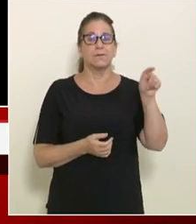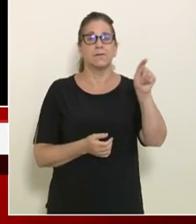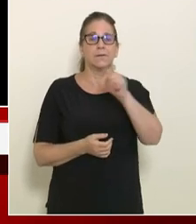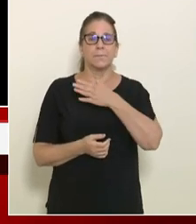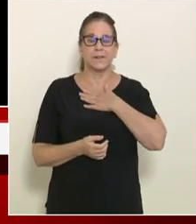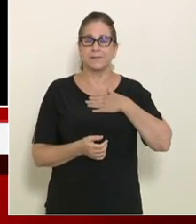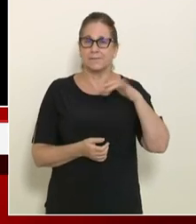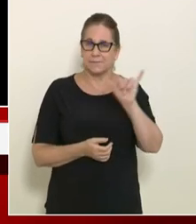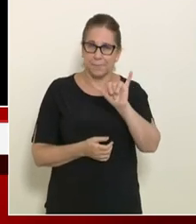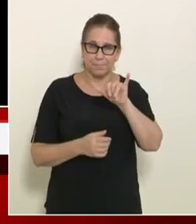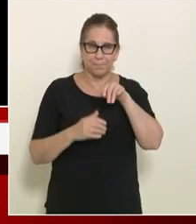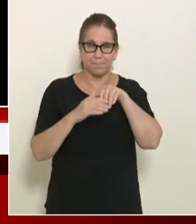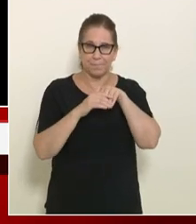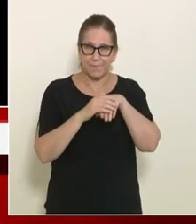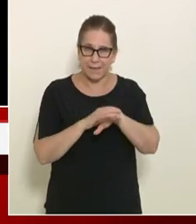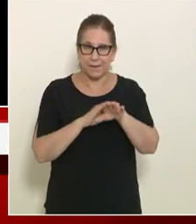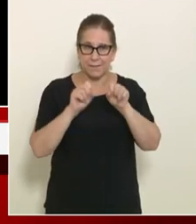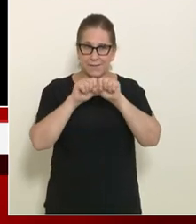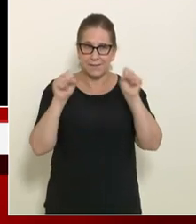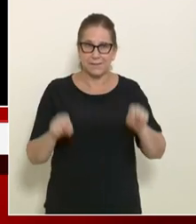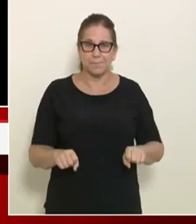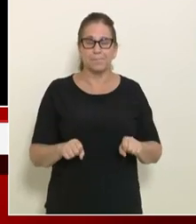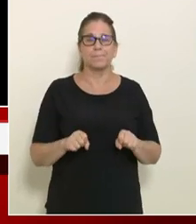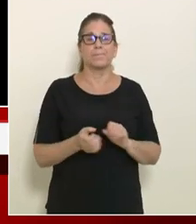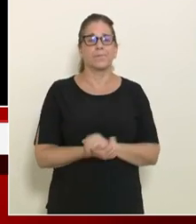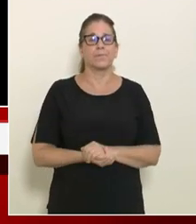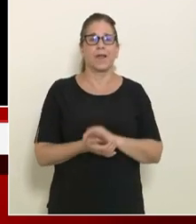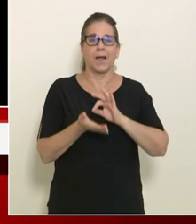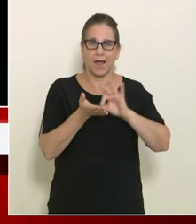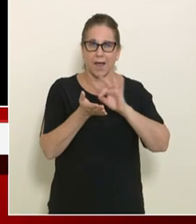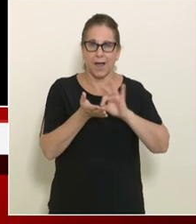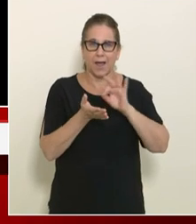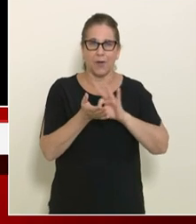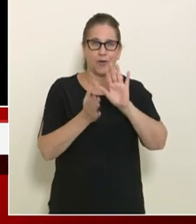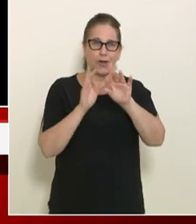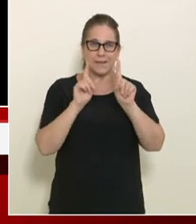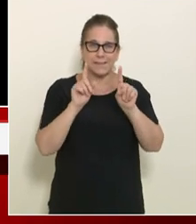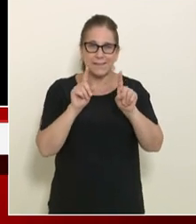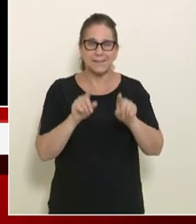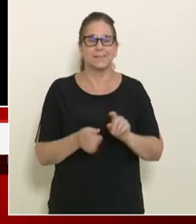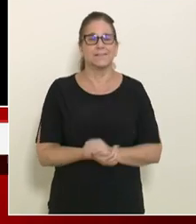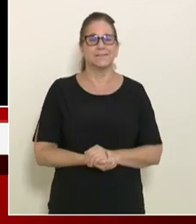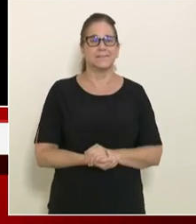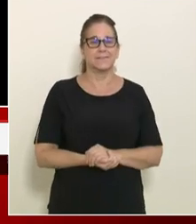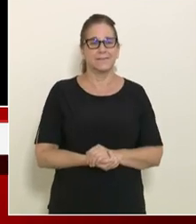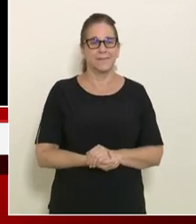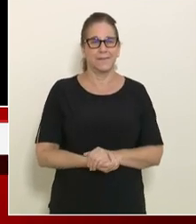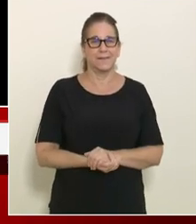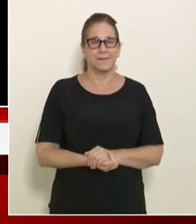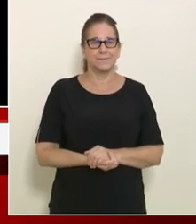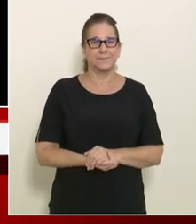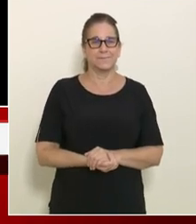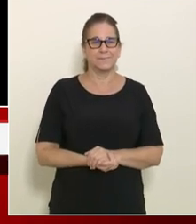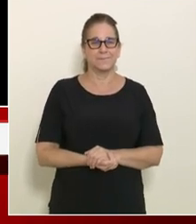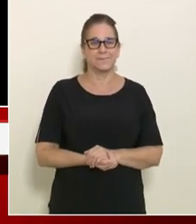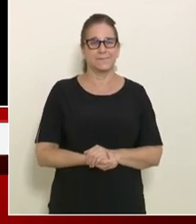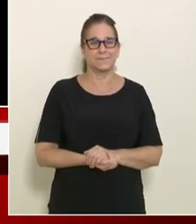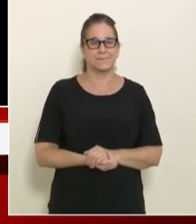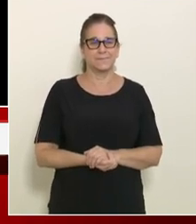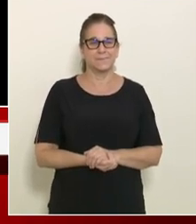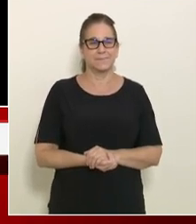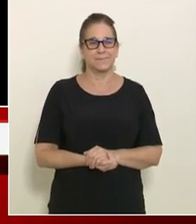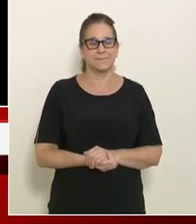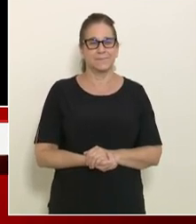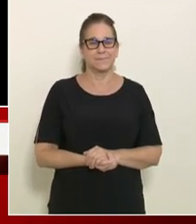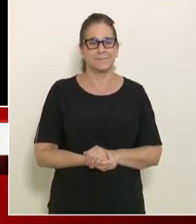do the preparation you need in order to kick off successfully. Thirdly, one of the big reminders we've gotten over the